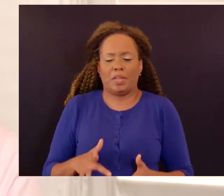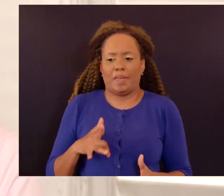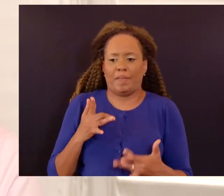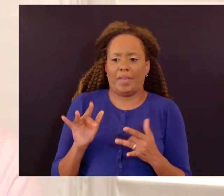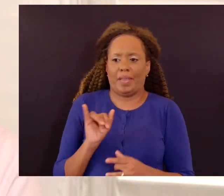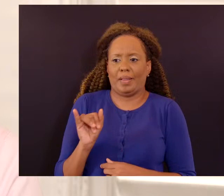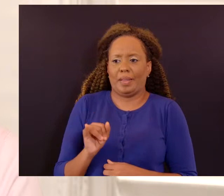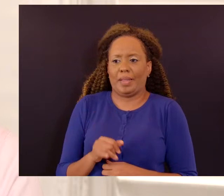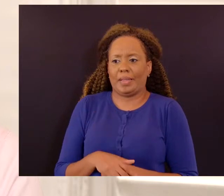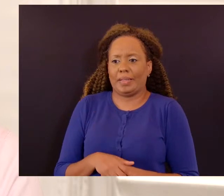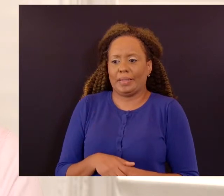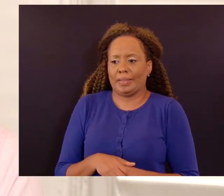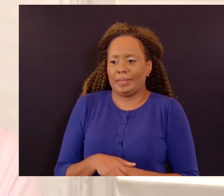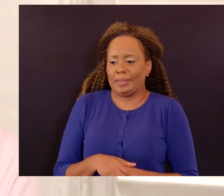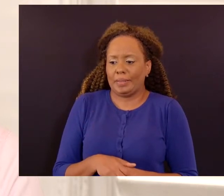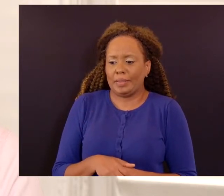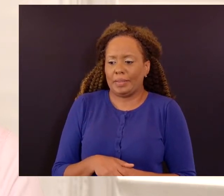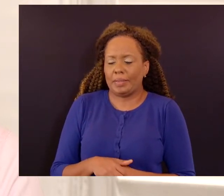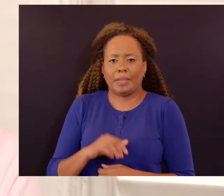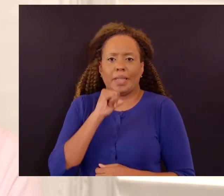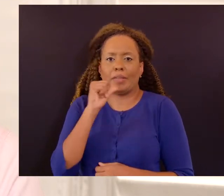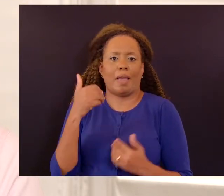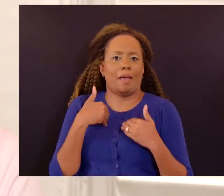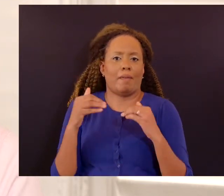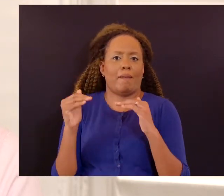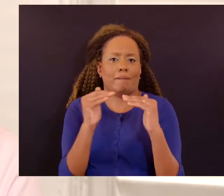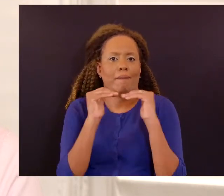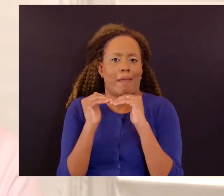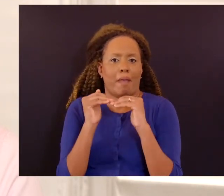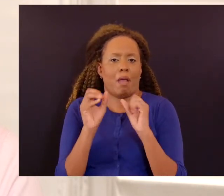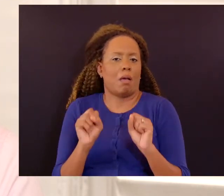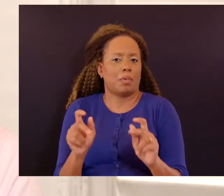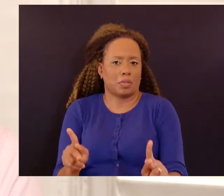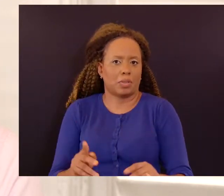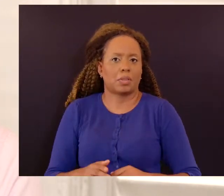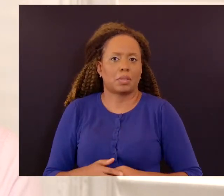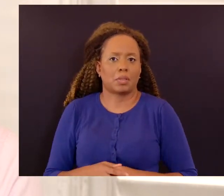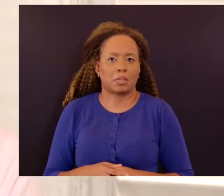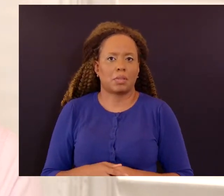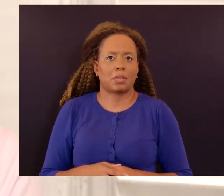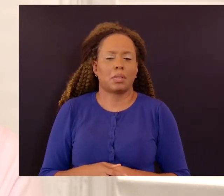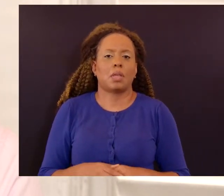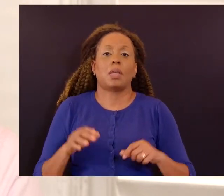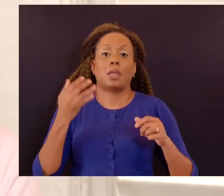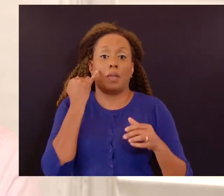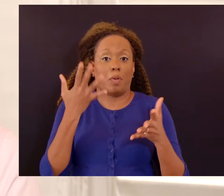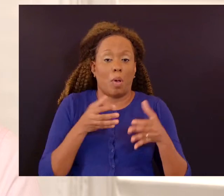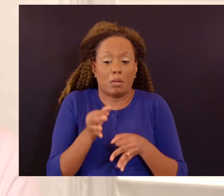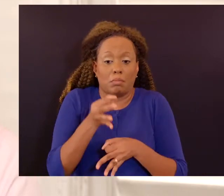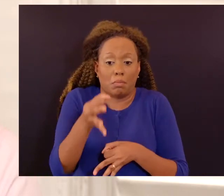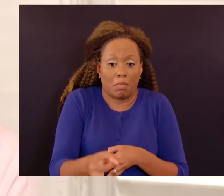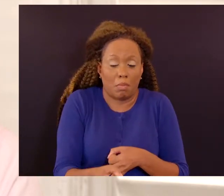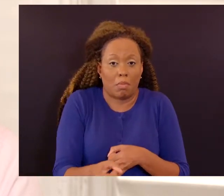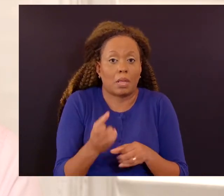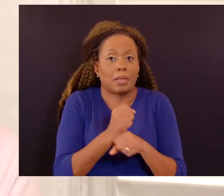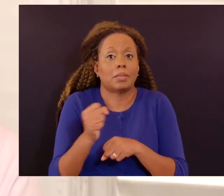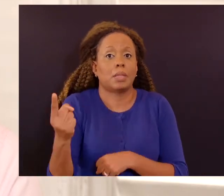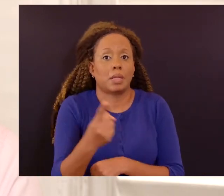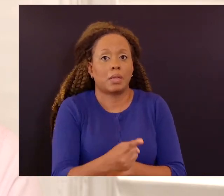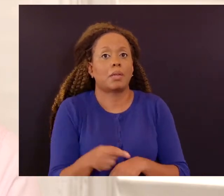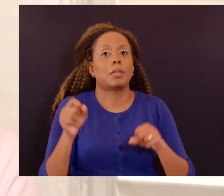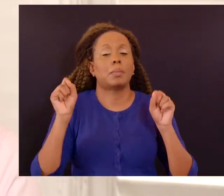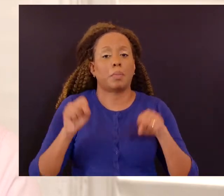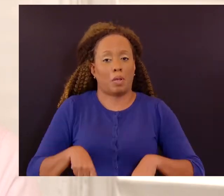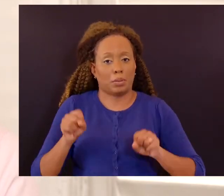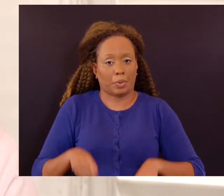preparations for the January 2022 and June 2022 examinations. I must